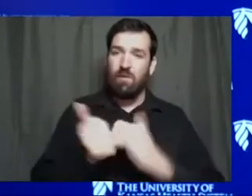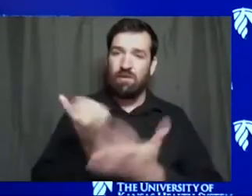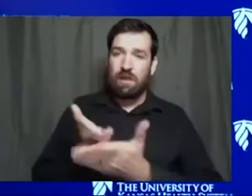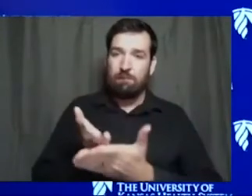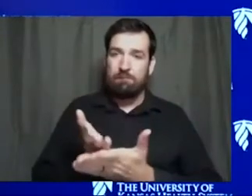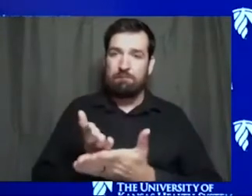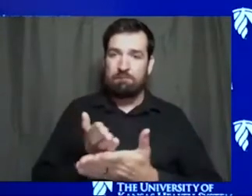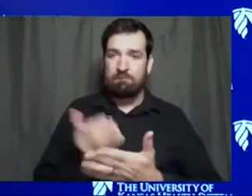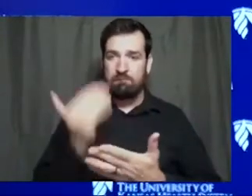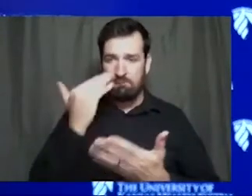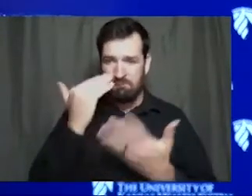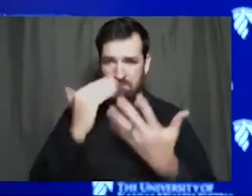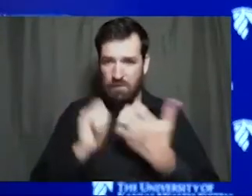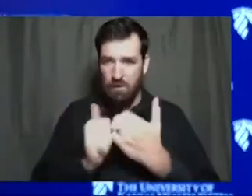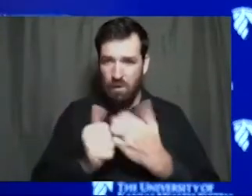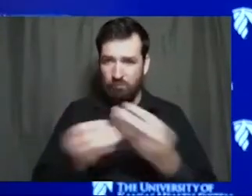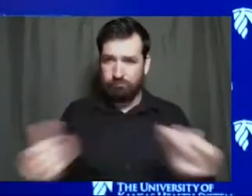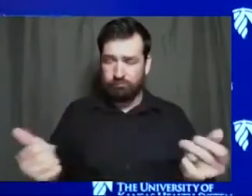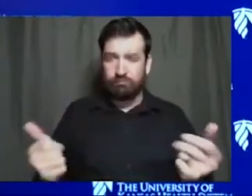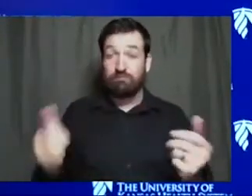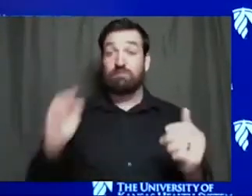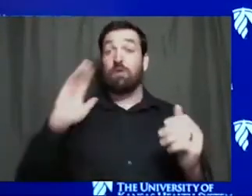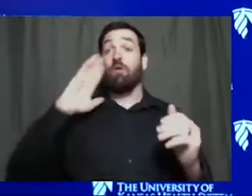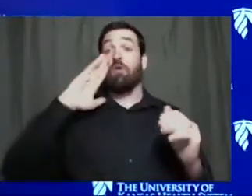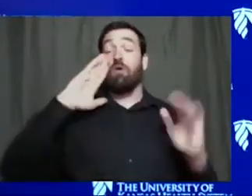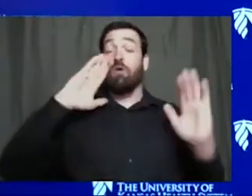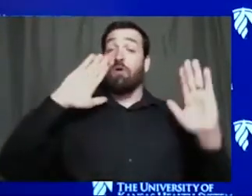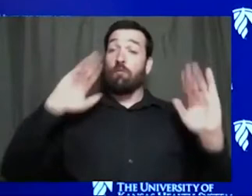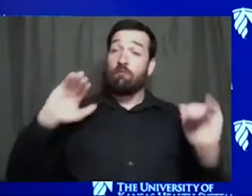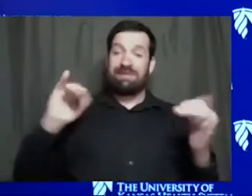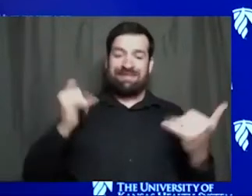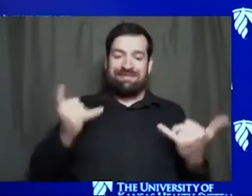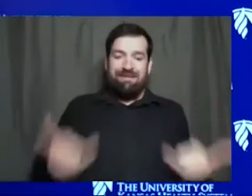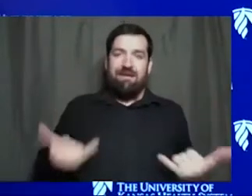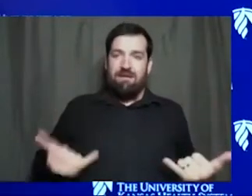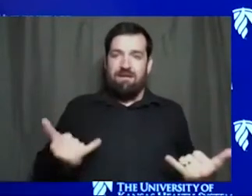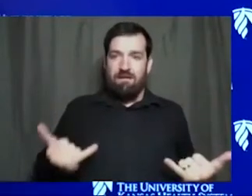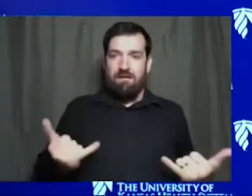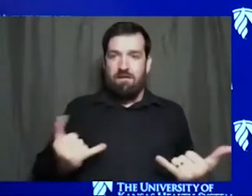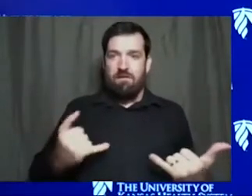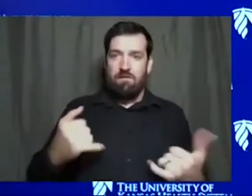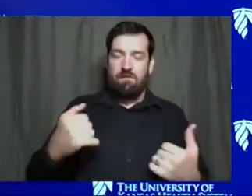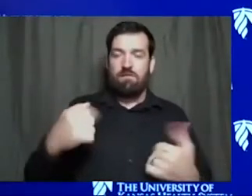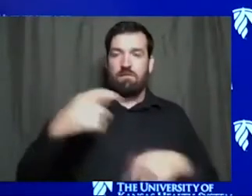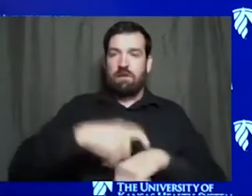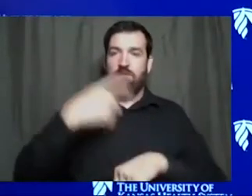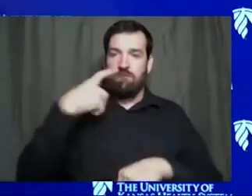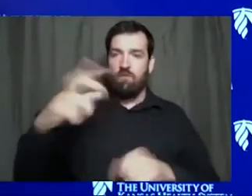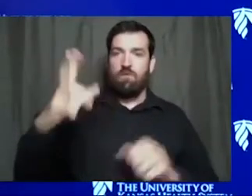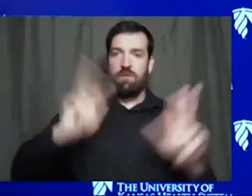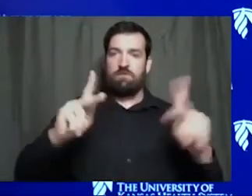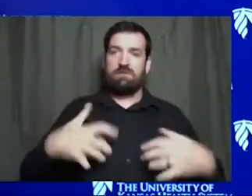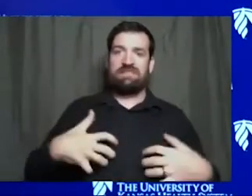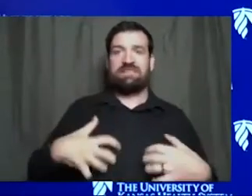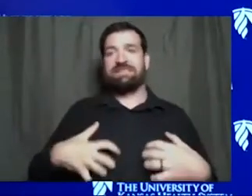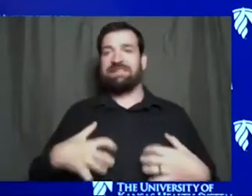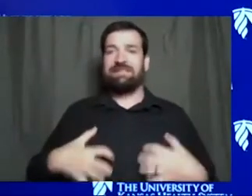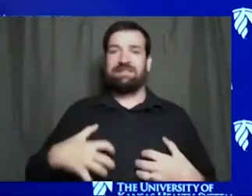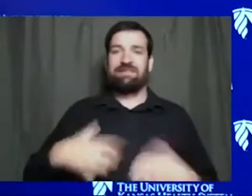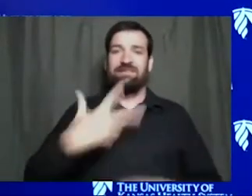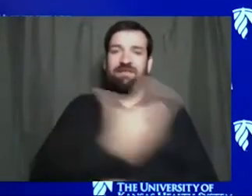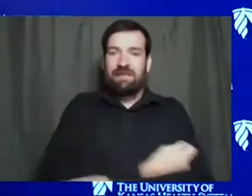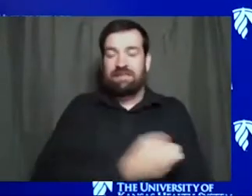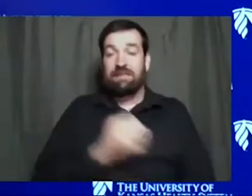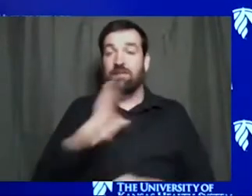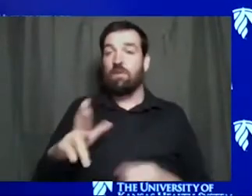Hopefully this is the impetus for everybody who are vaccine hesitant or not wanting to get the vaccine, to get the vaccine, because